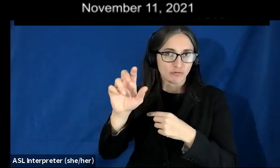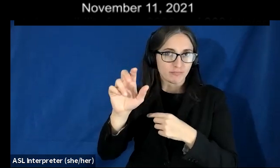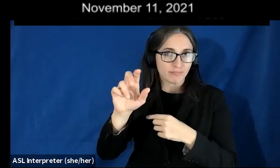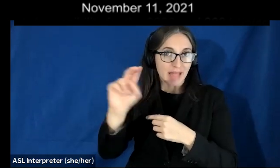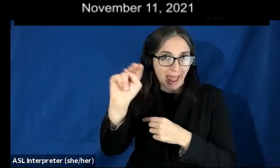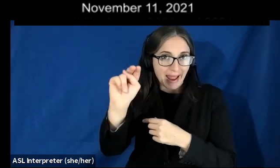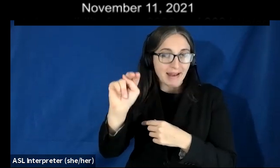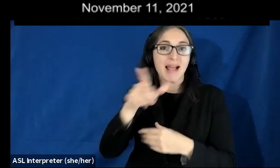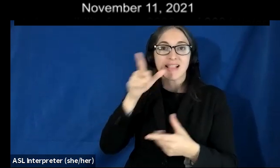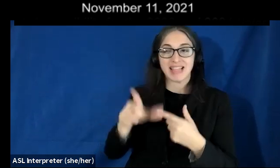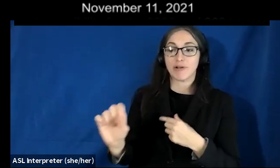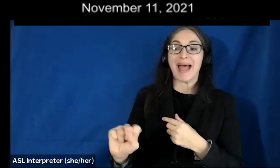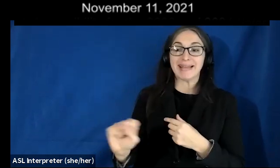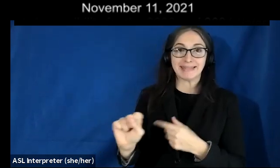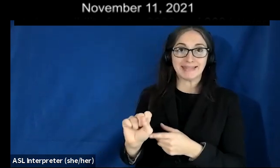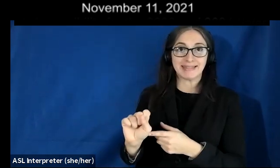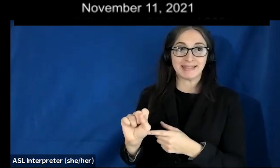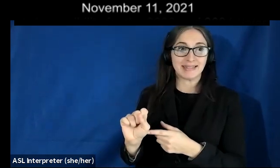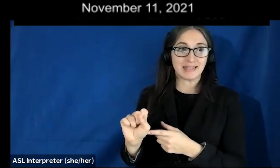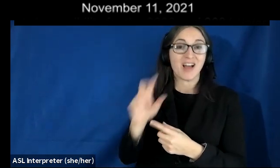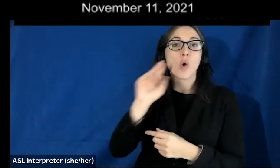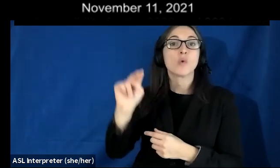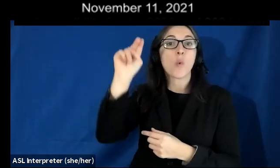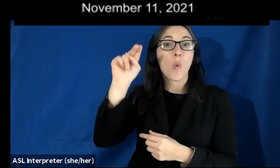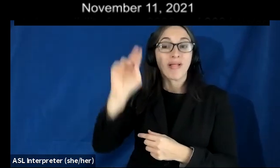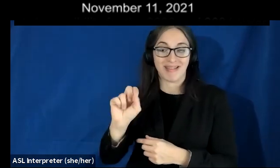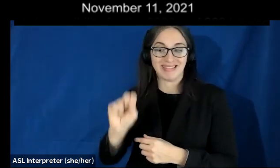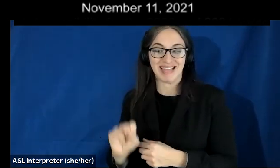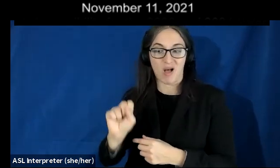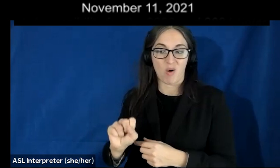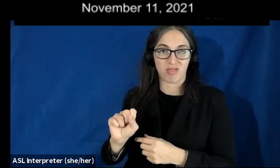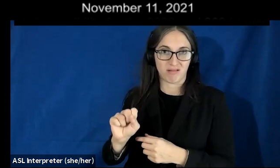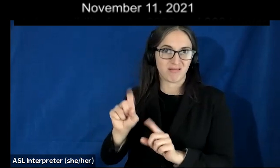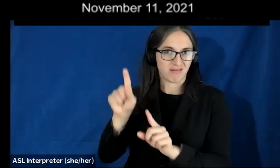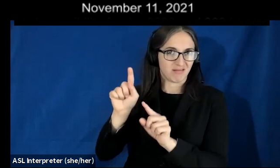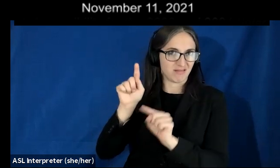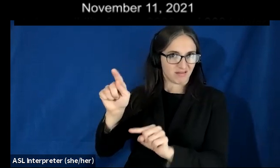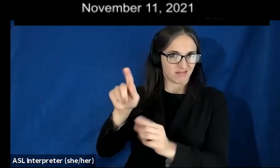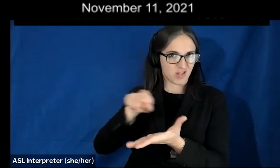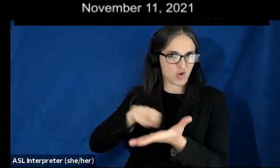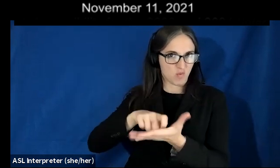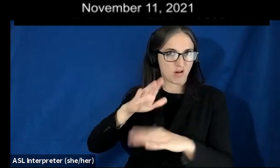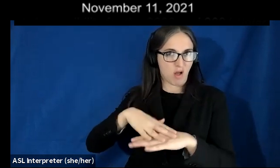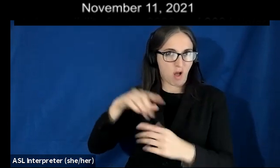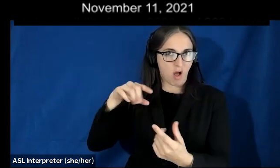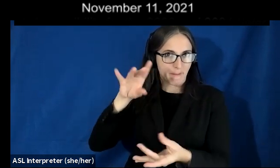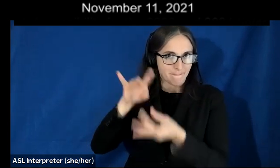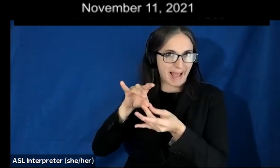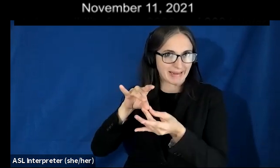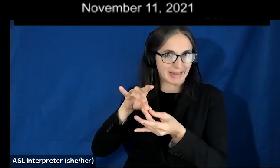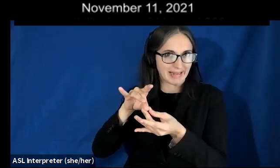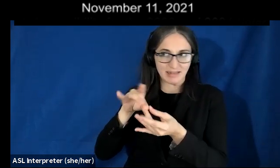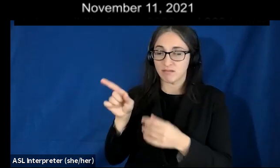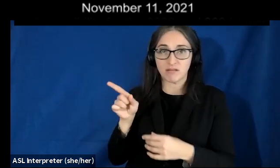letter S for north and south ways written on it. And this magnet is not useful